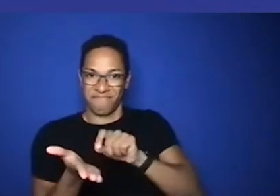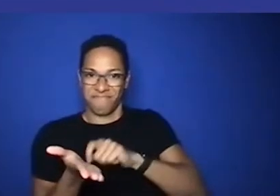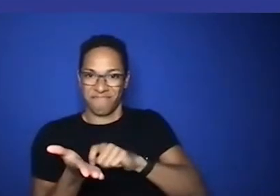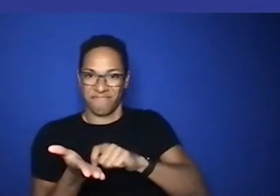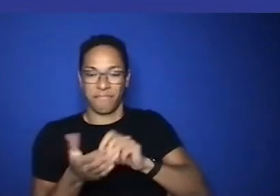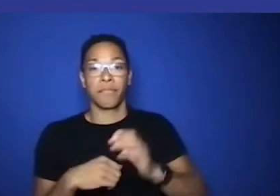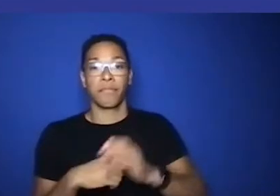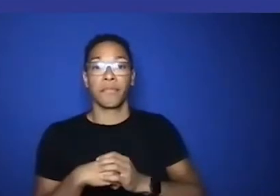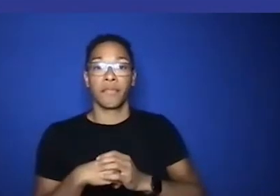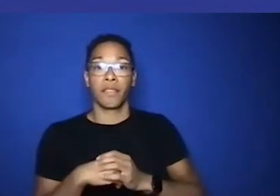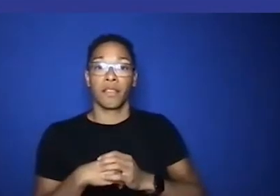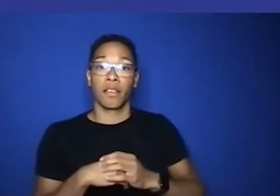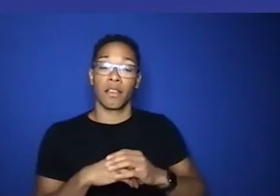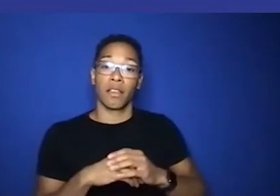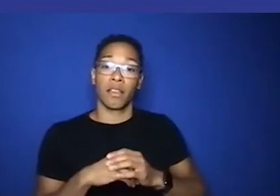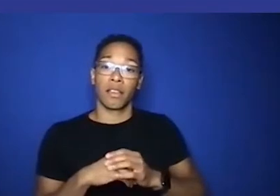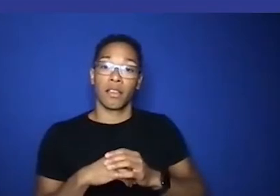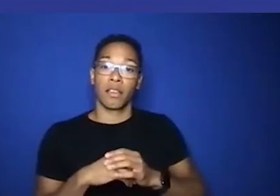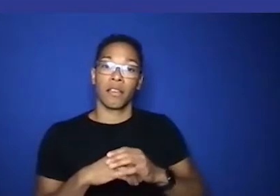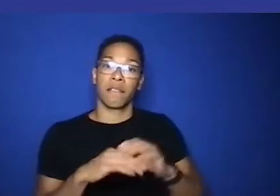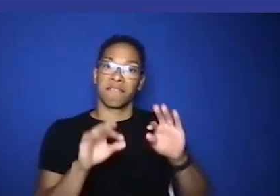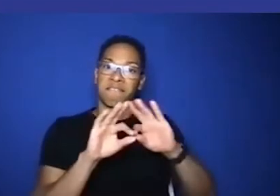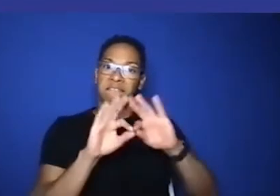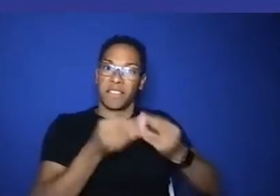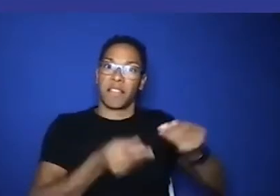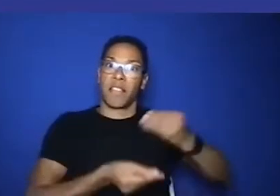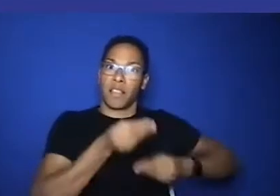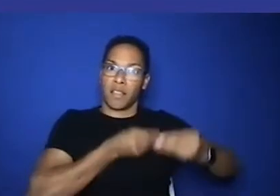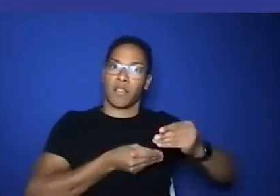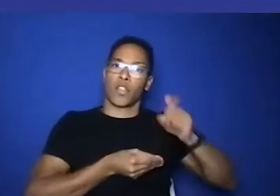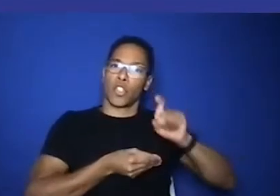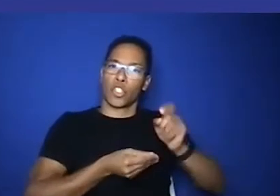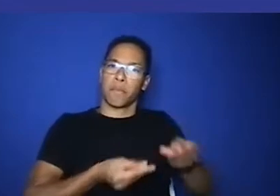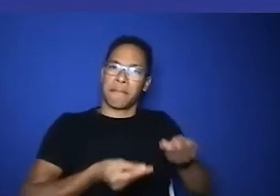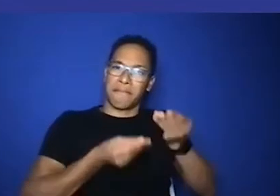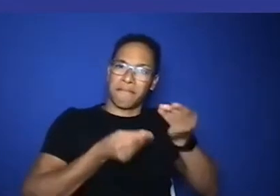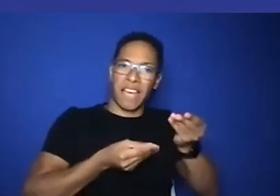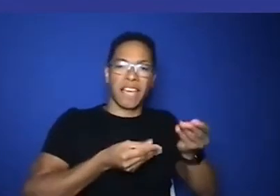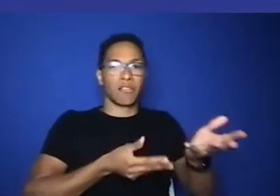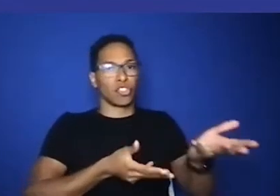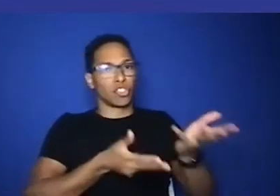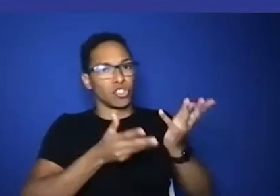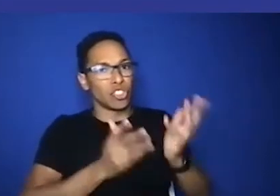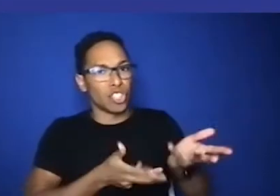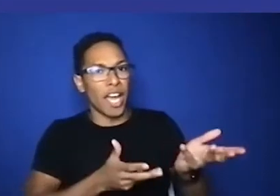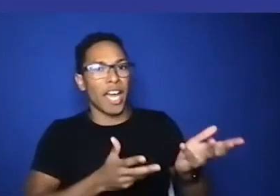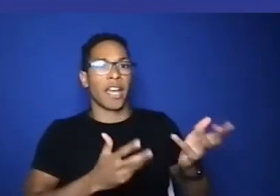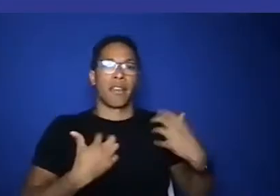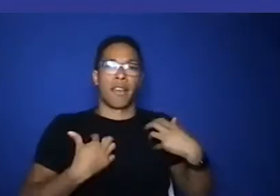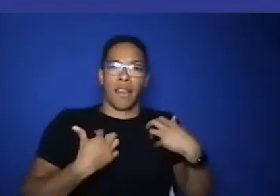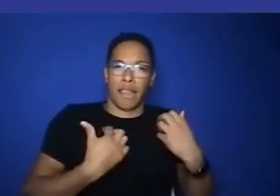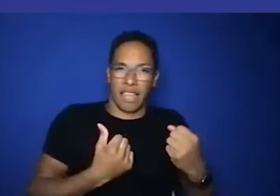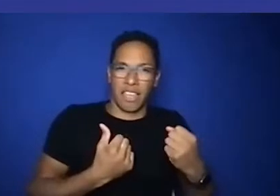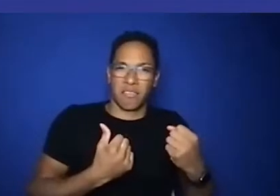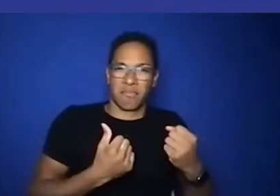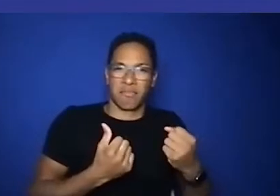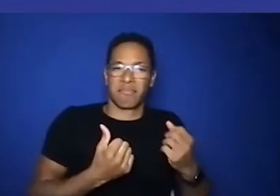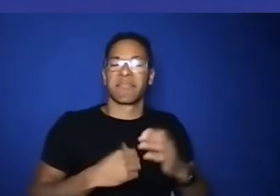Our relatives should be sung to, fed, talked to, and healed in some way. And so I'm thinking about that, and I'm thinking about what you're saying,